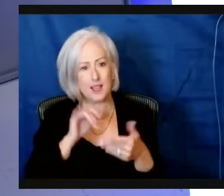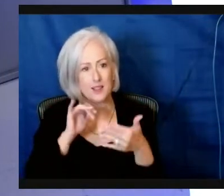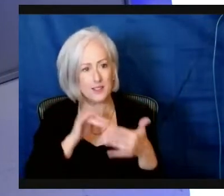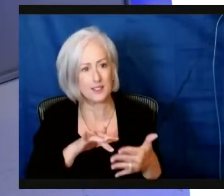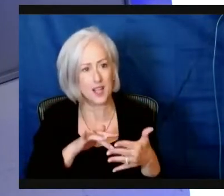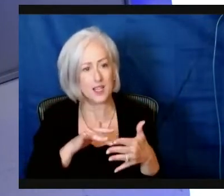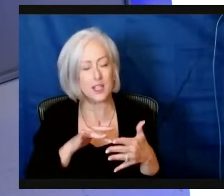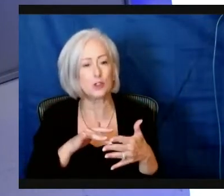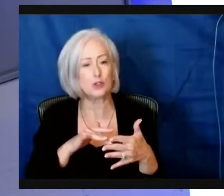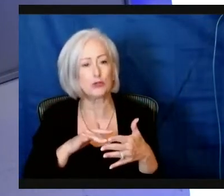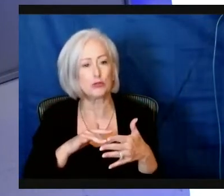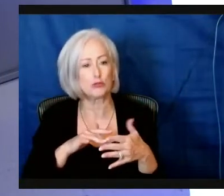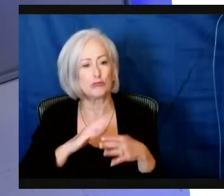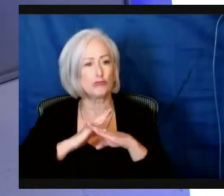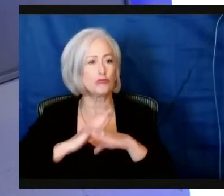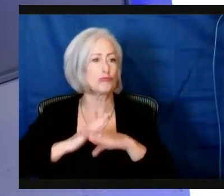Earth?